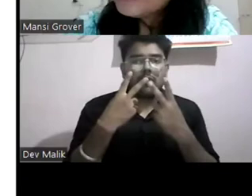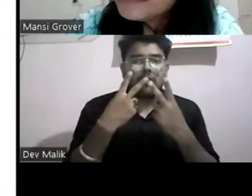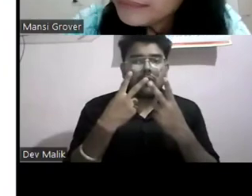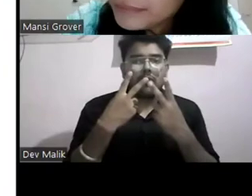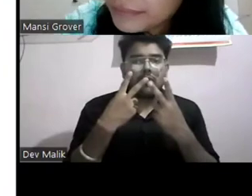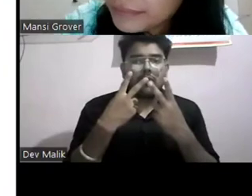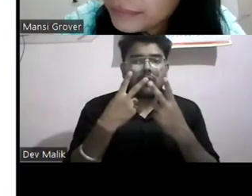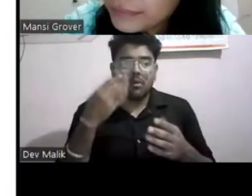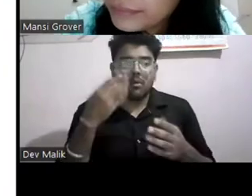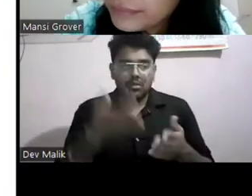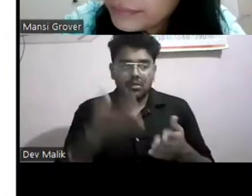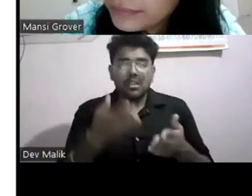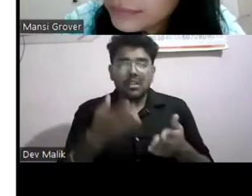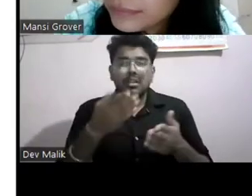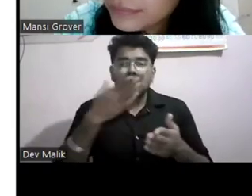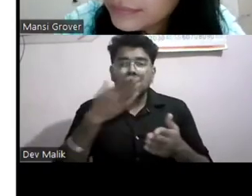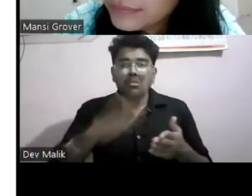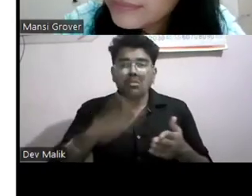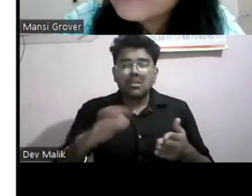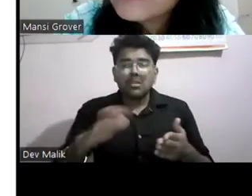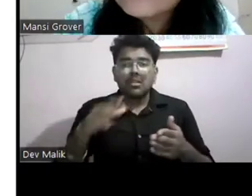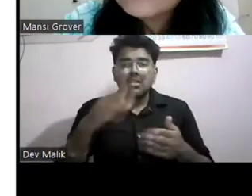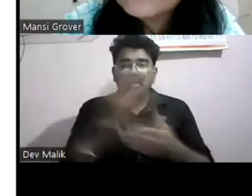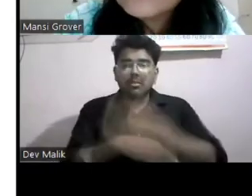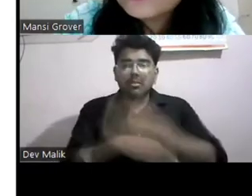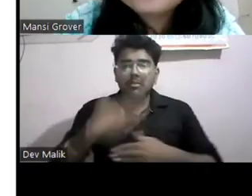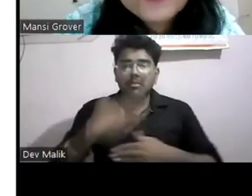kar sakte hain to tumme koi dikkat nahi hai, tum bhi karo.